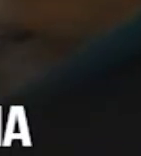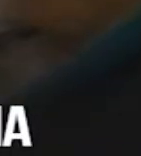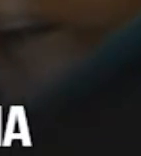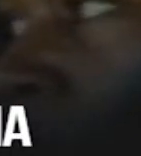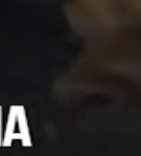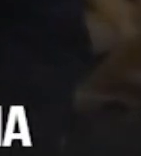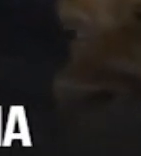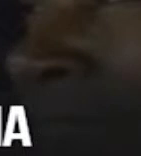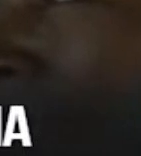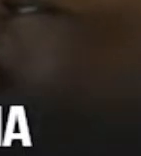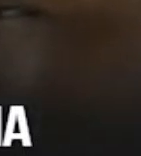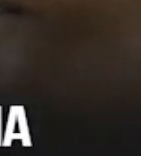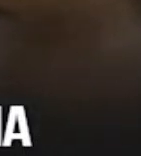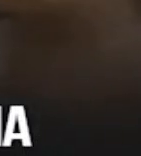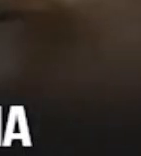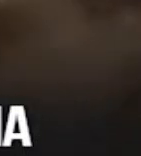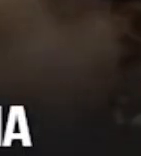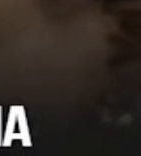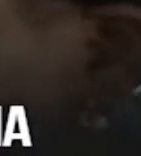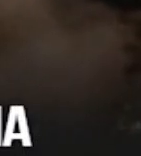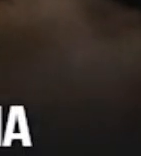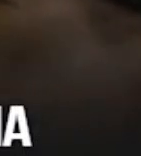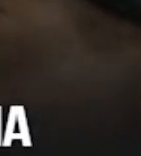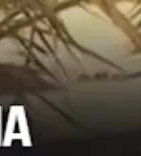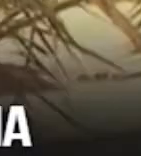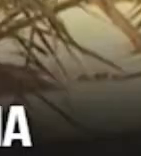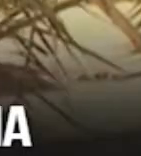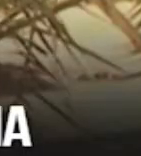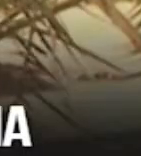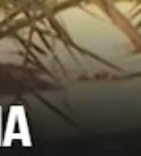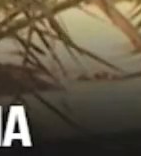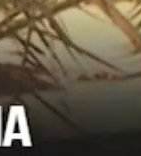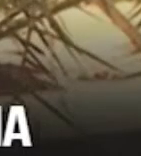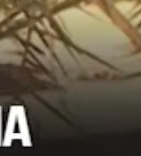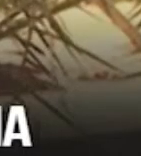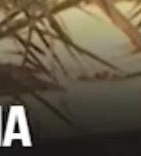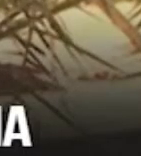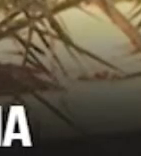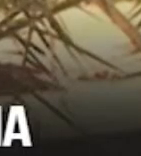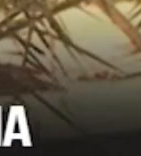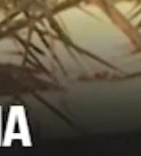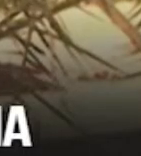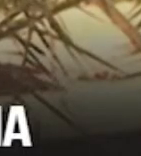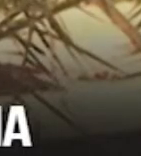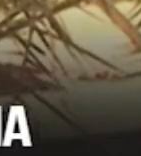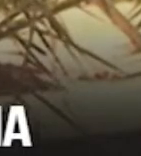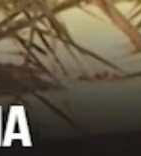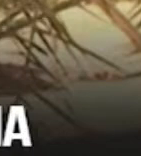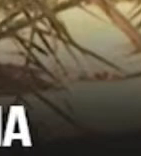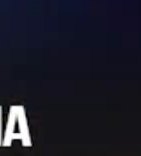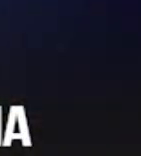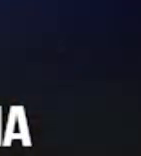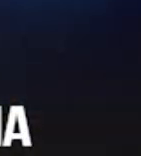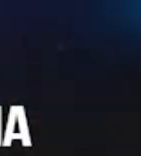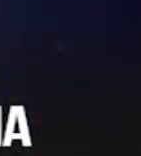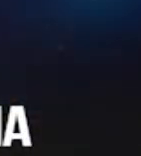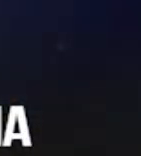Hey, kusafa kweli inasaidia. Kijana, nini nakusumbua na mimi? Nauliza, ni ungwana?